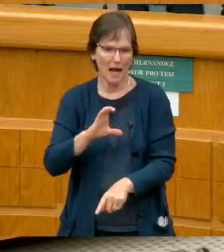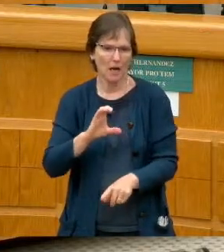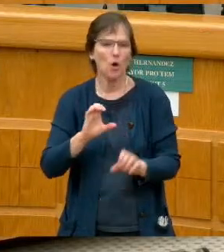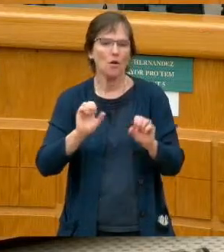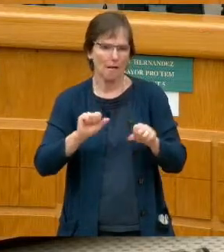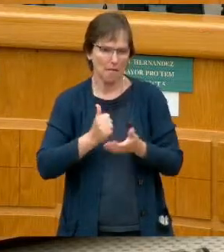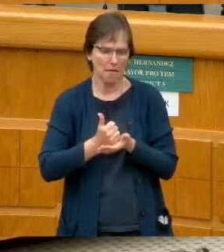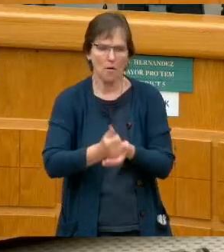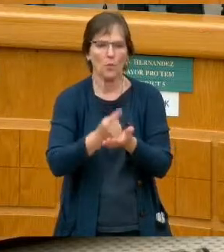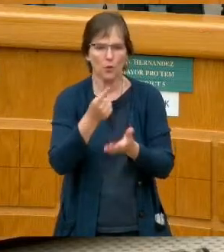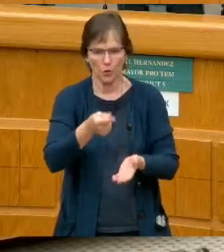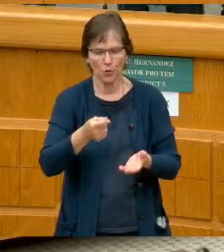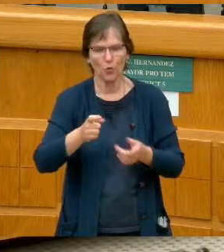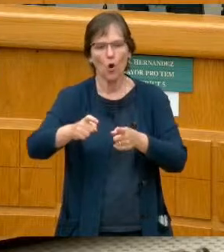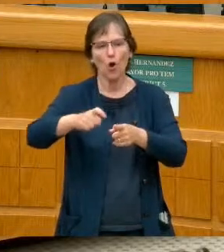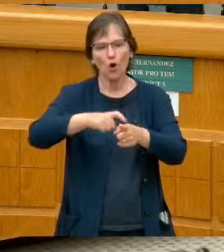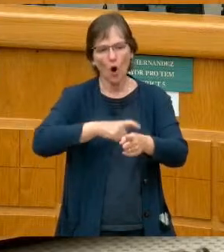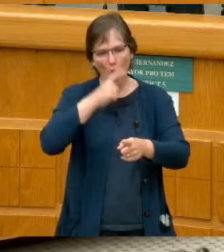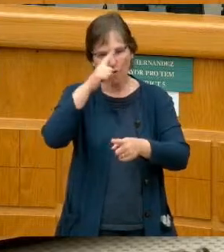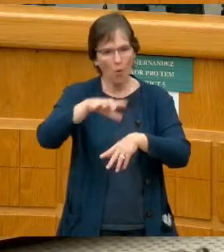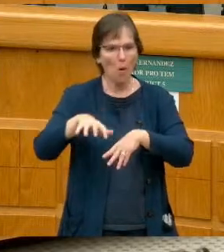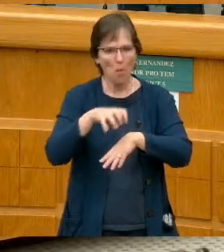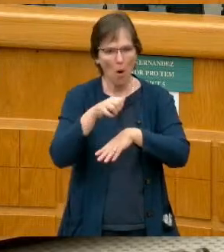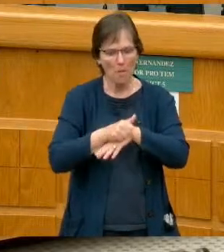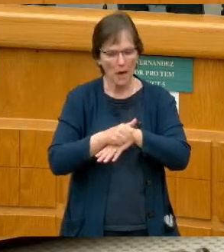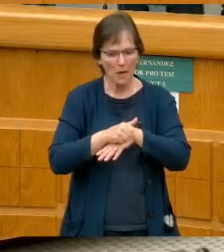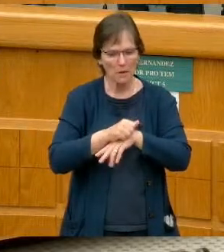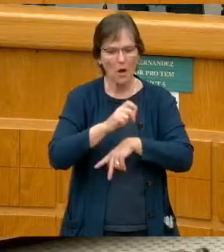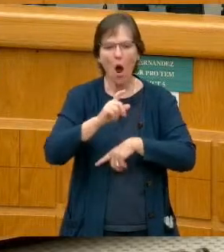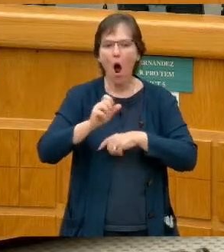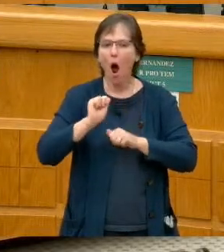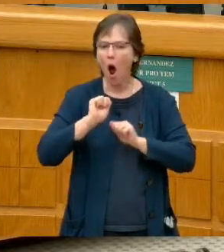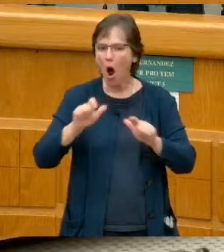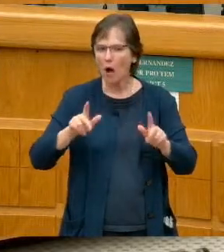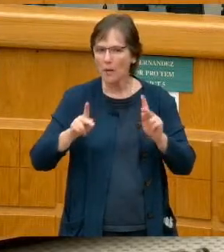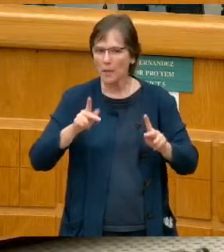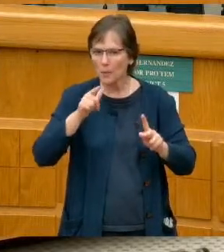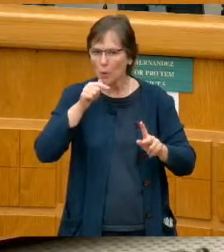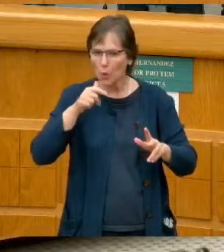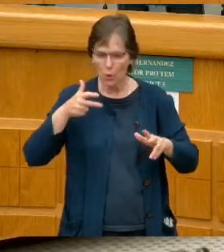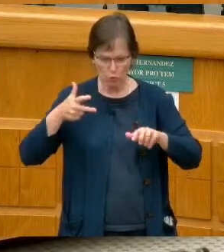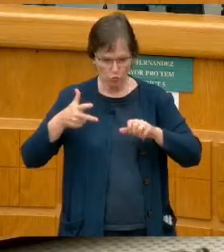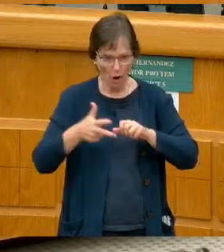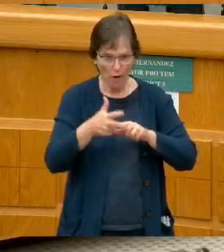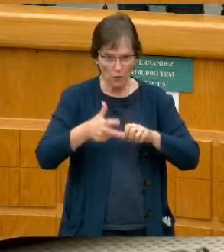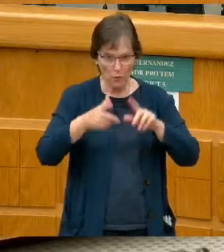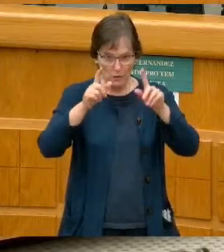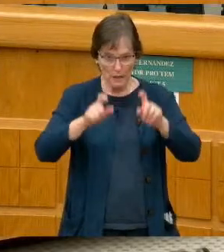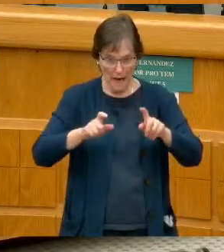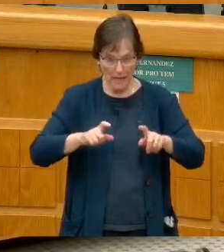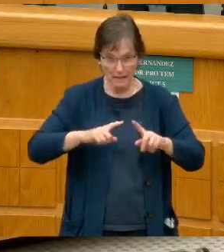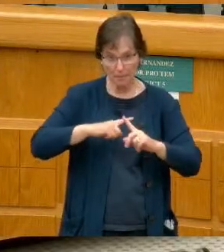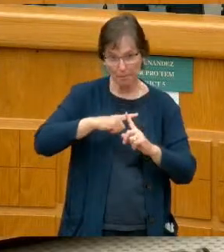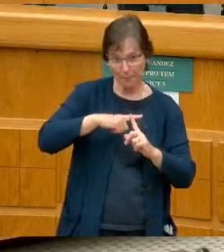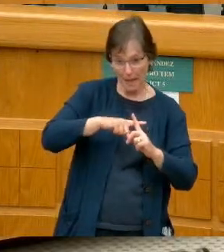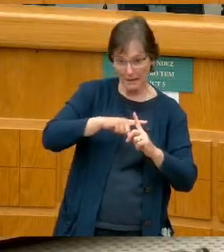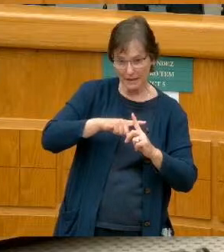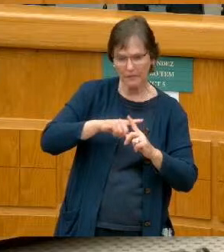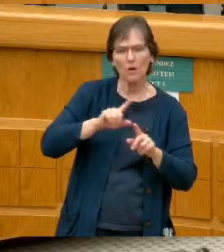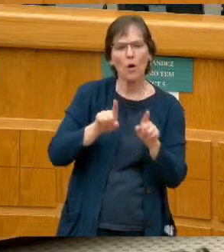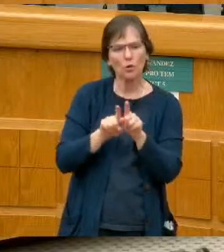361-826-8019. All COVID-19 positives that are swabbed through our drive-through also receive a pulse ox